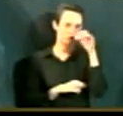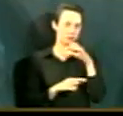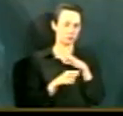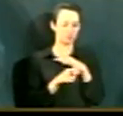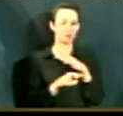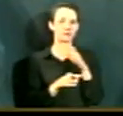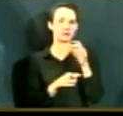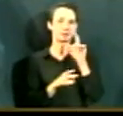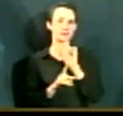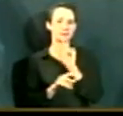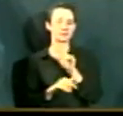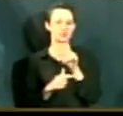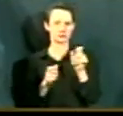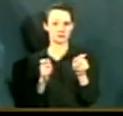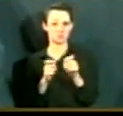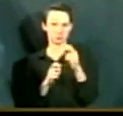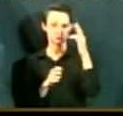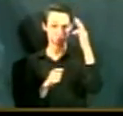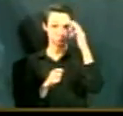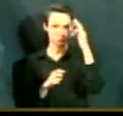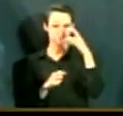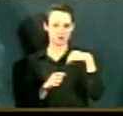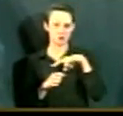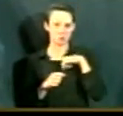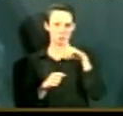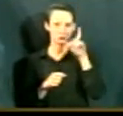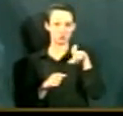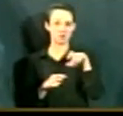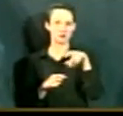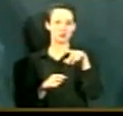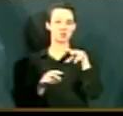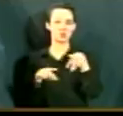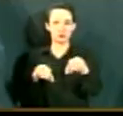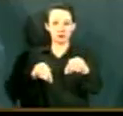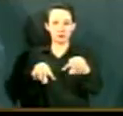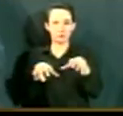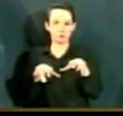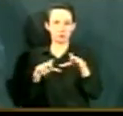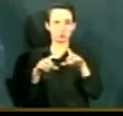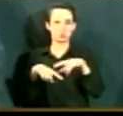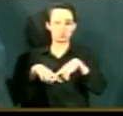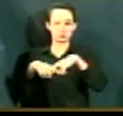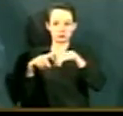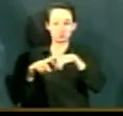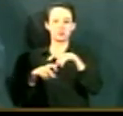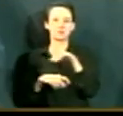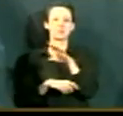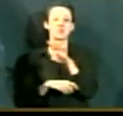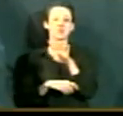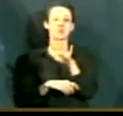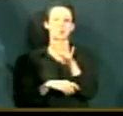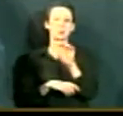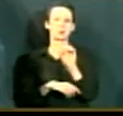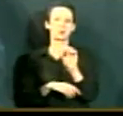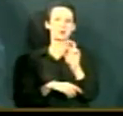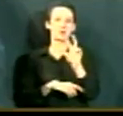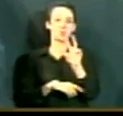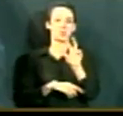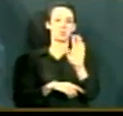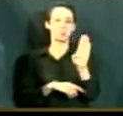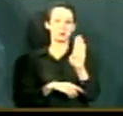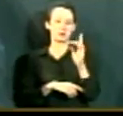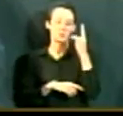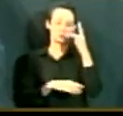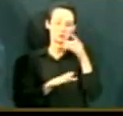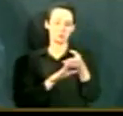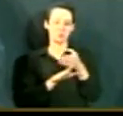legal reason that we have to freeze our 403B before sending a request to procurement. I think that's something we